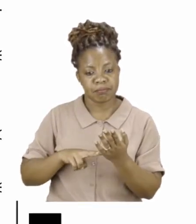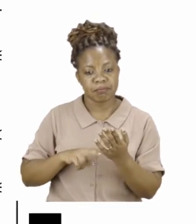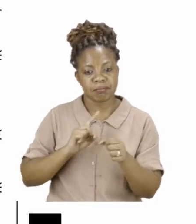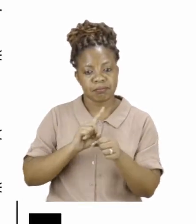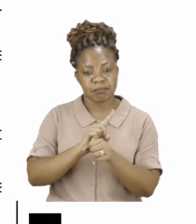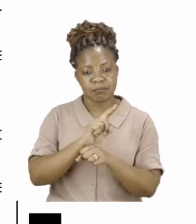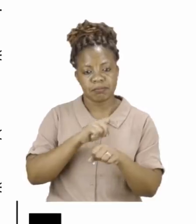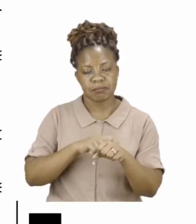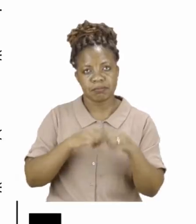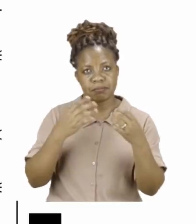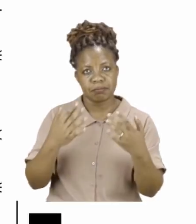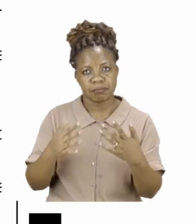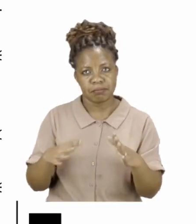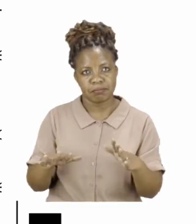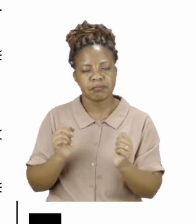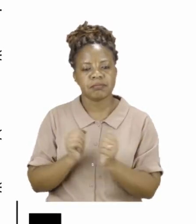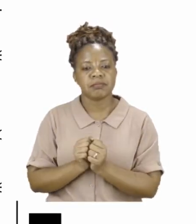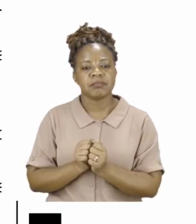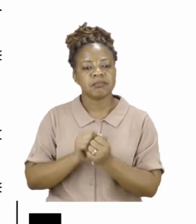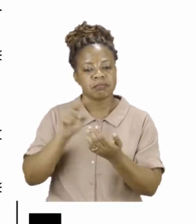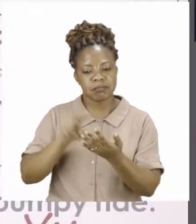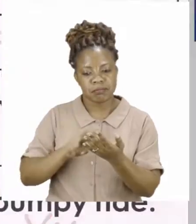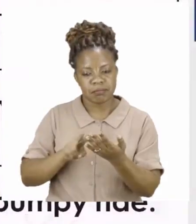us now read our questions.